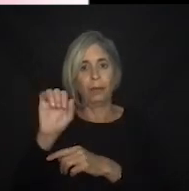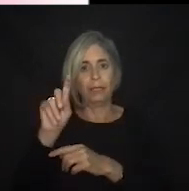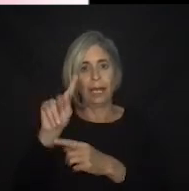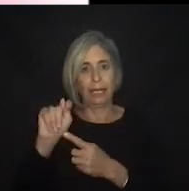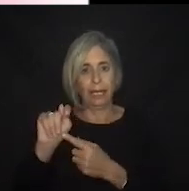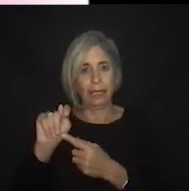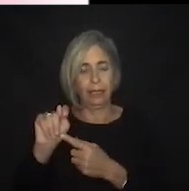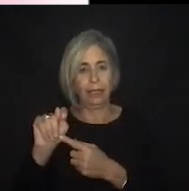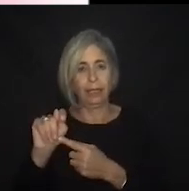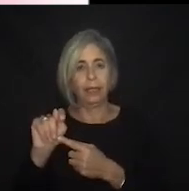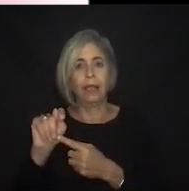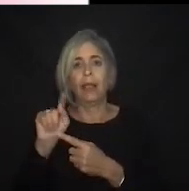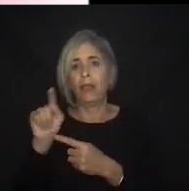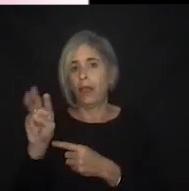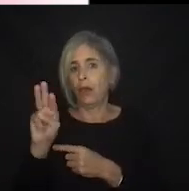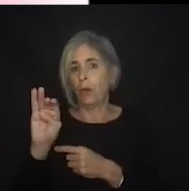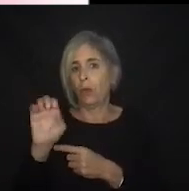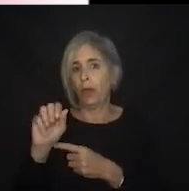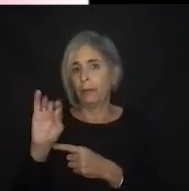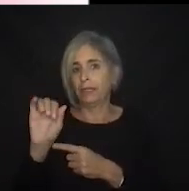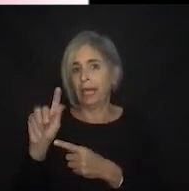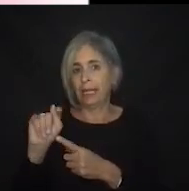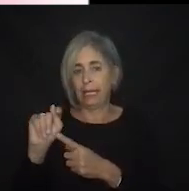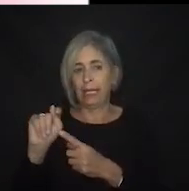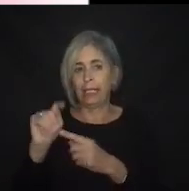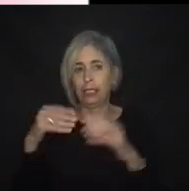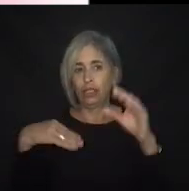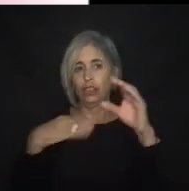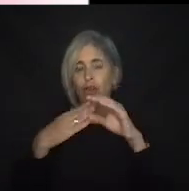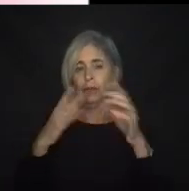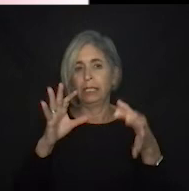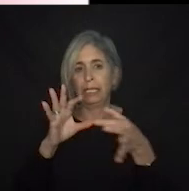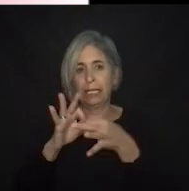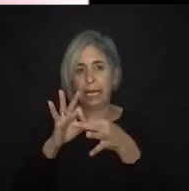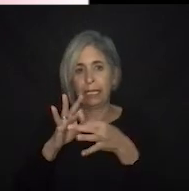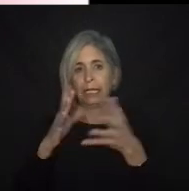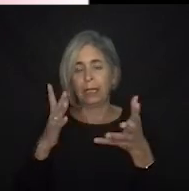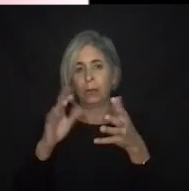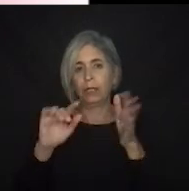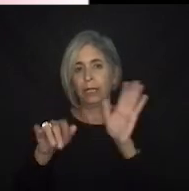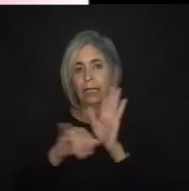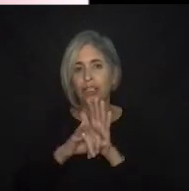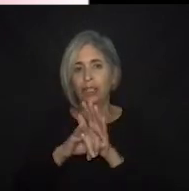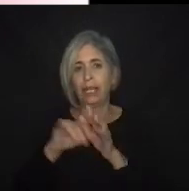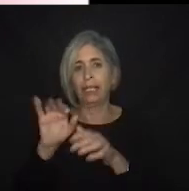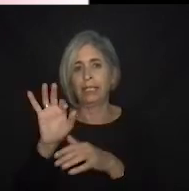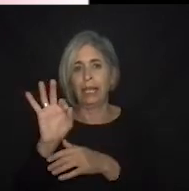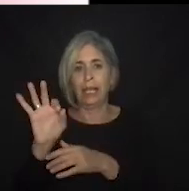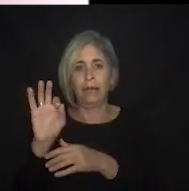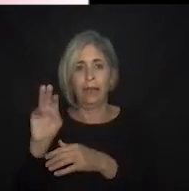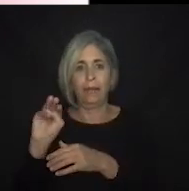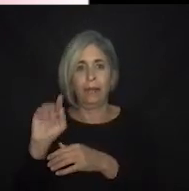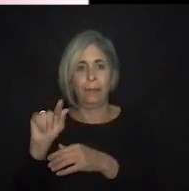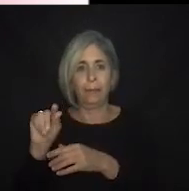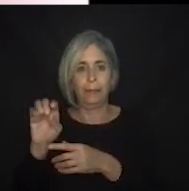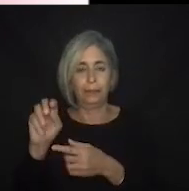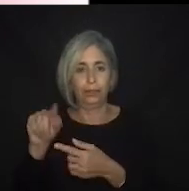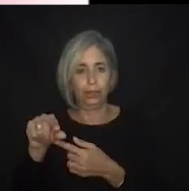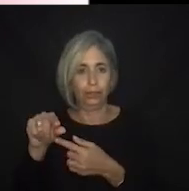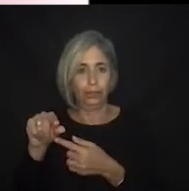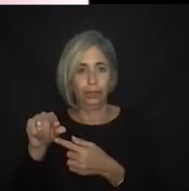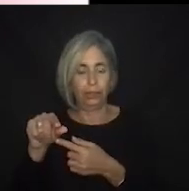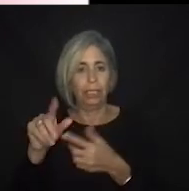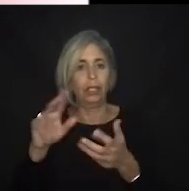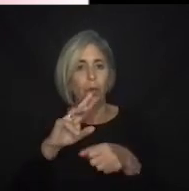end. When the WebSocket server has connected, it will initialize an FFmpeg instance. I didn't include the encoding settings that you